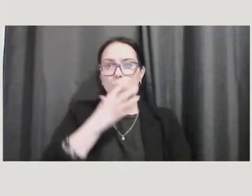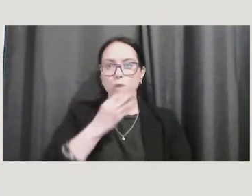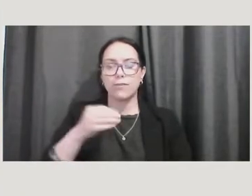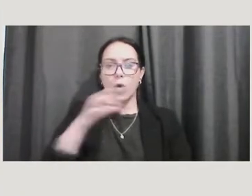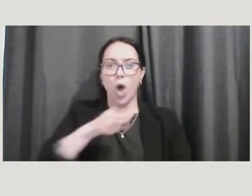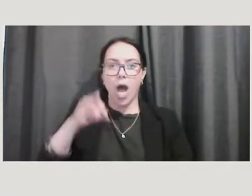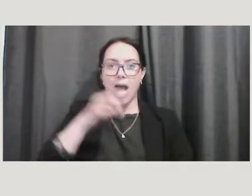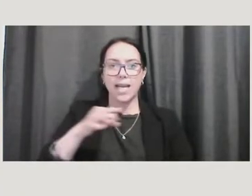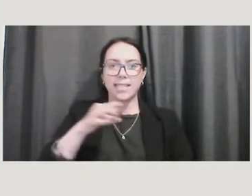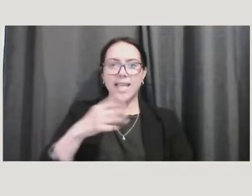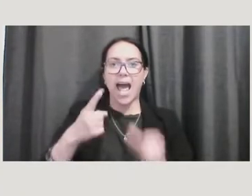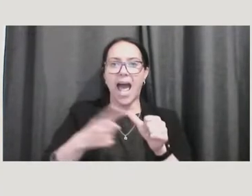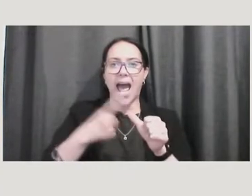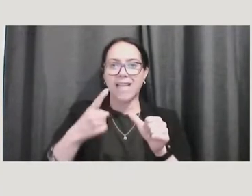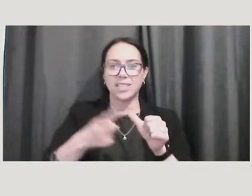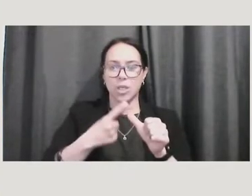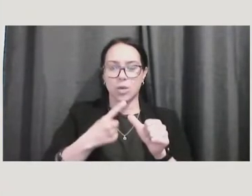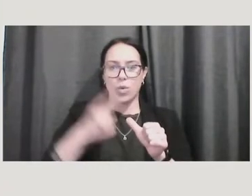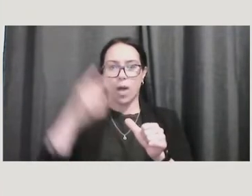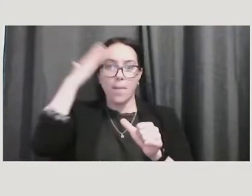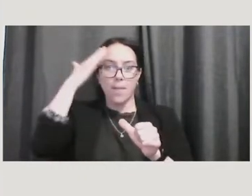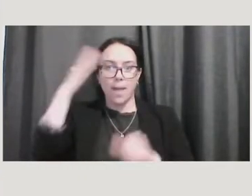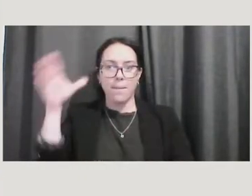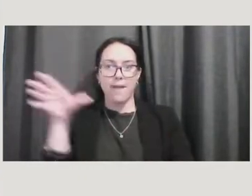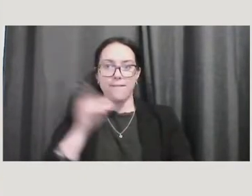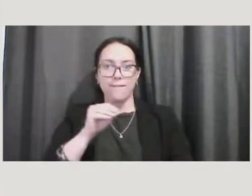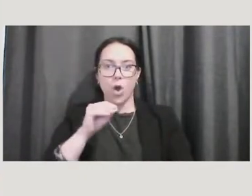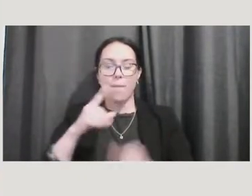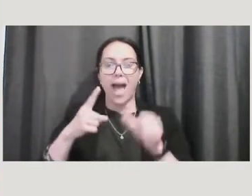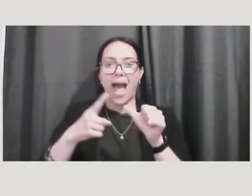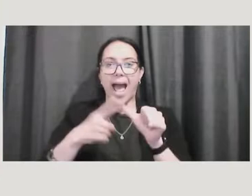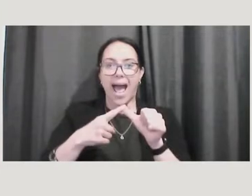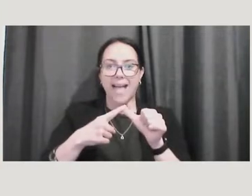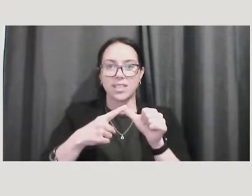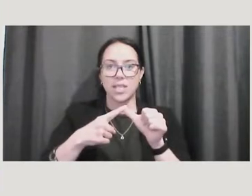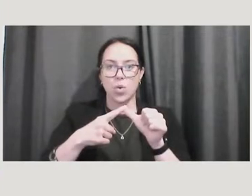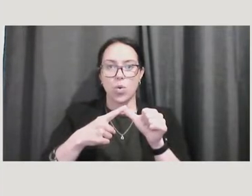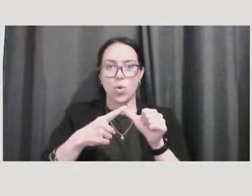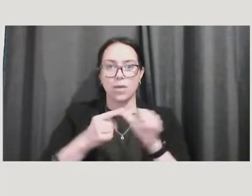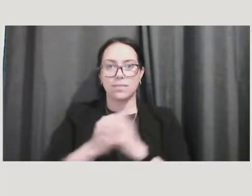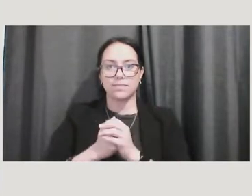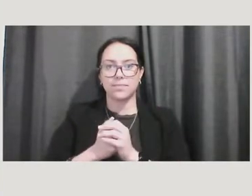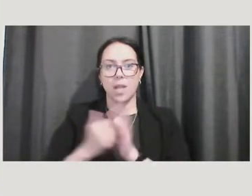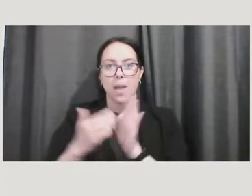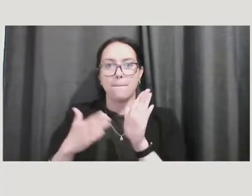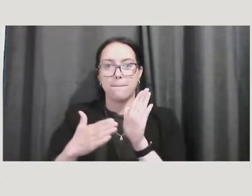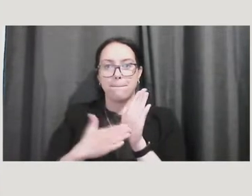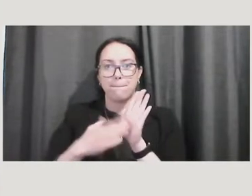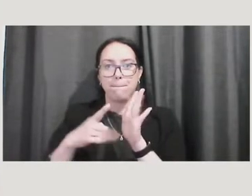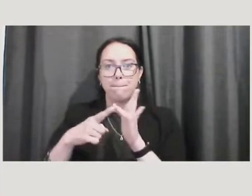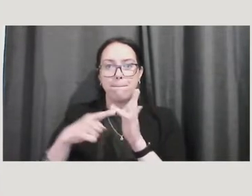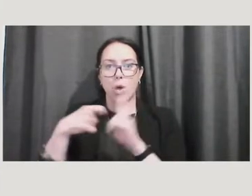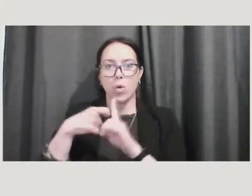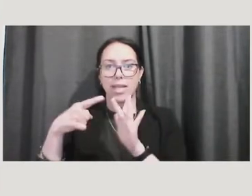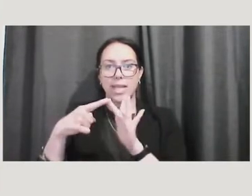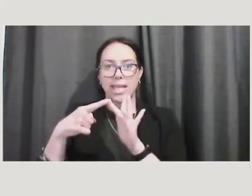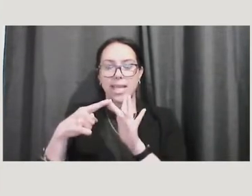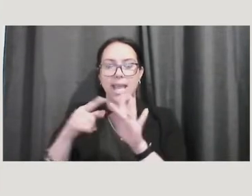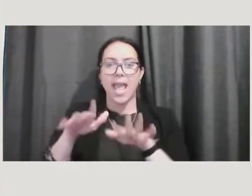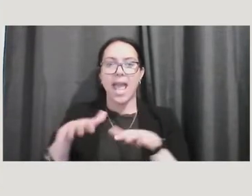my mom comes from the beautiful island of ATU Moki and michiaro